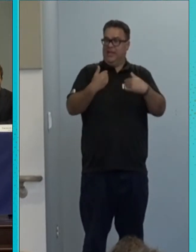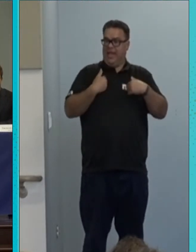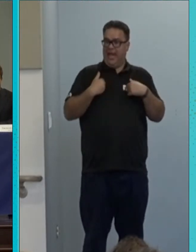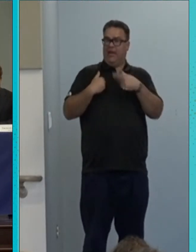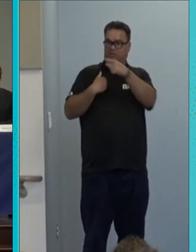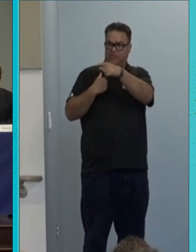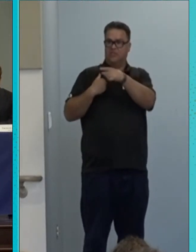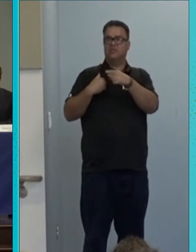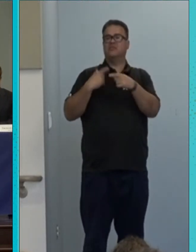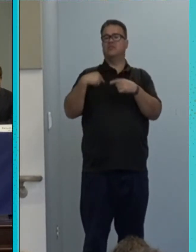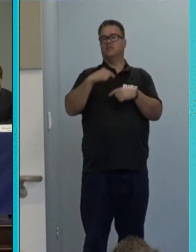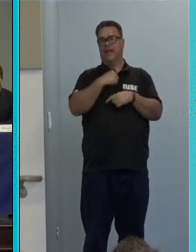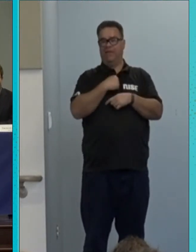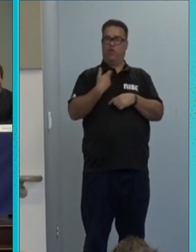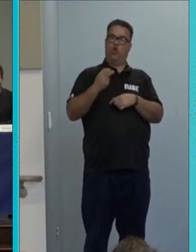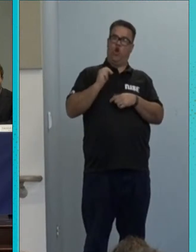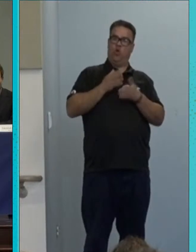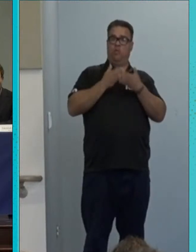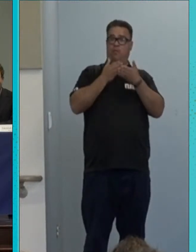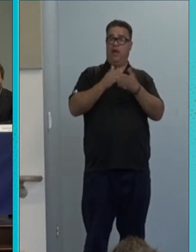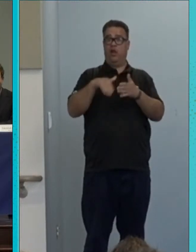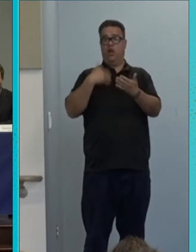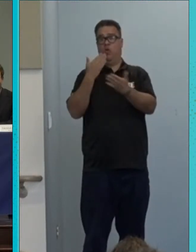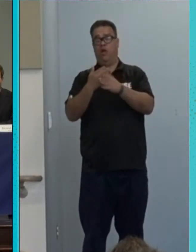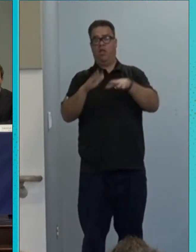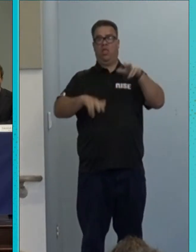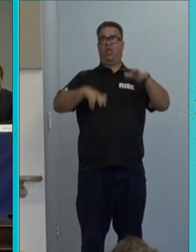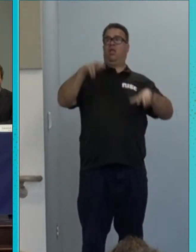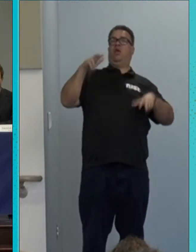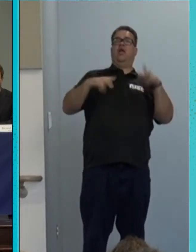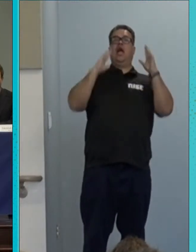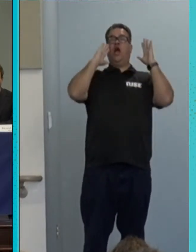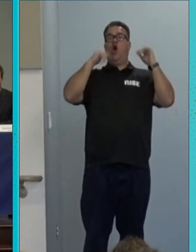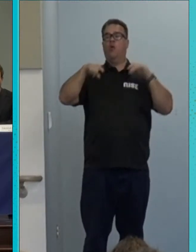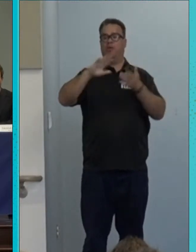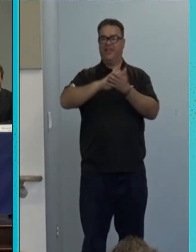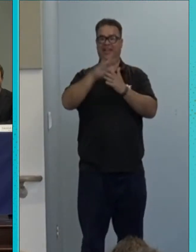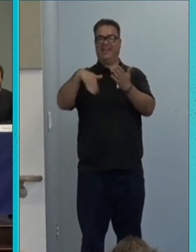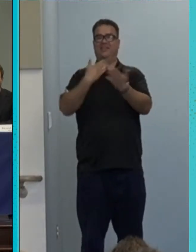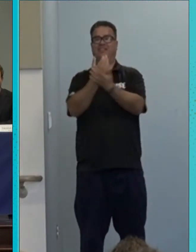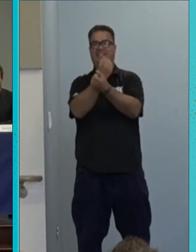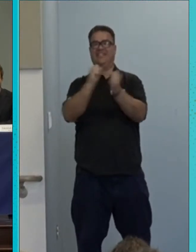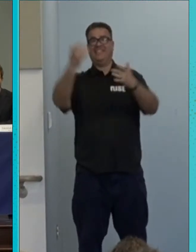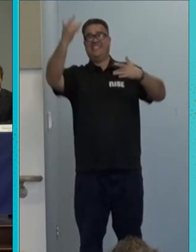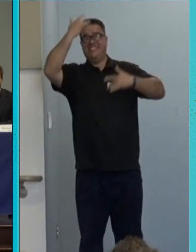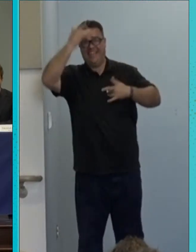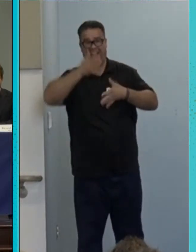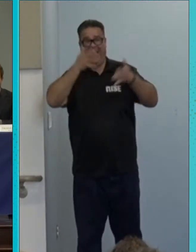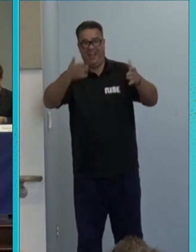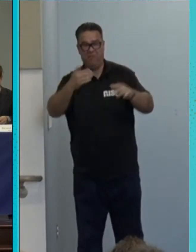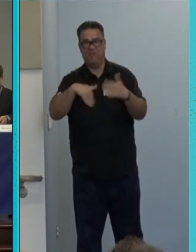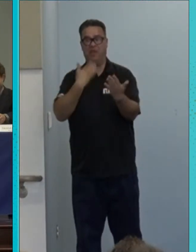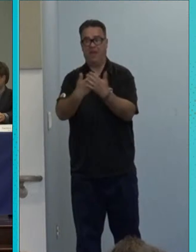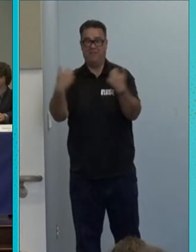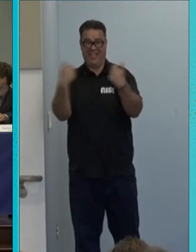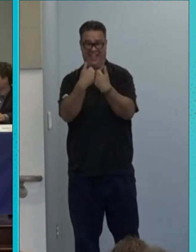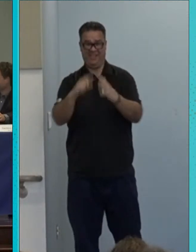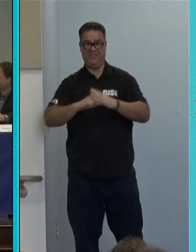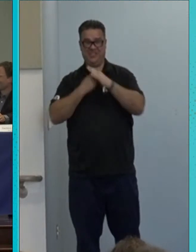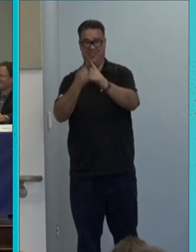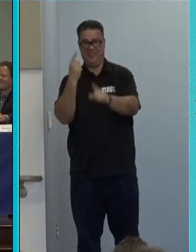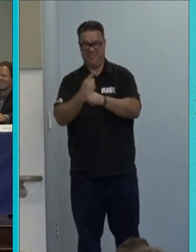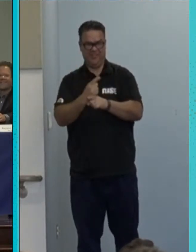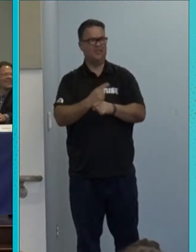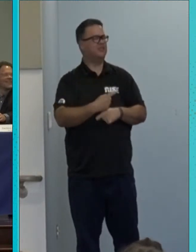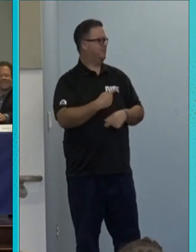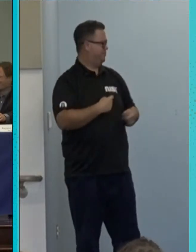Avalon Lancers, Santa Catalina Island. They hope that you get very sick on the ferry ride over. I was thinking